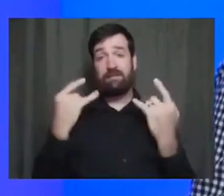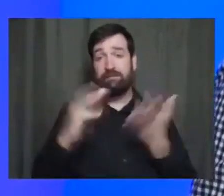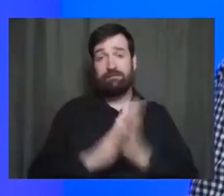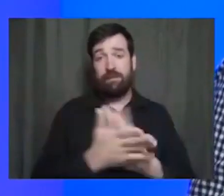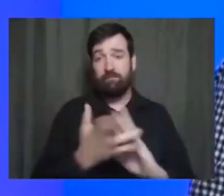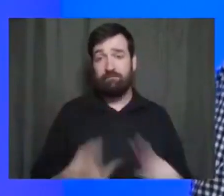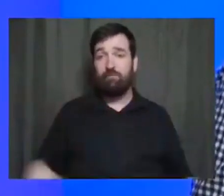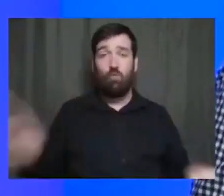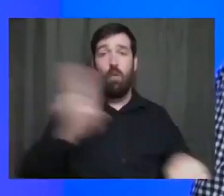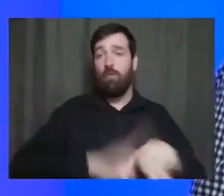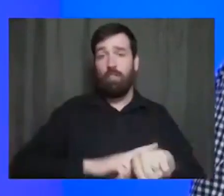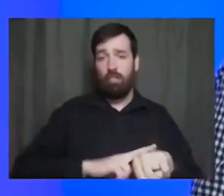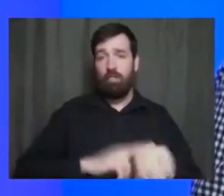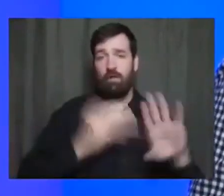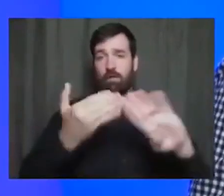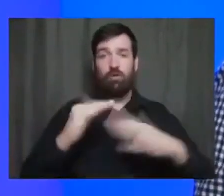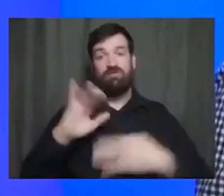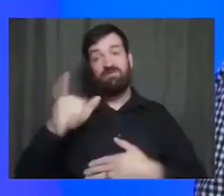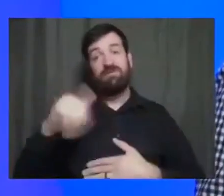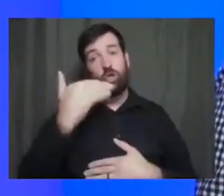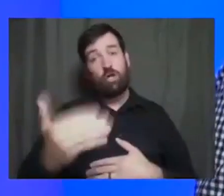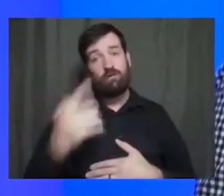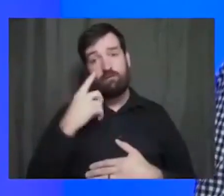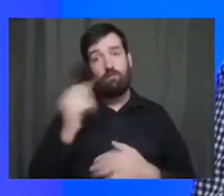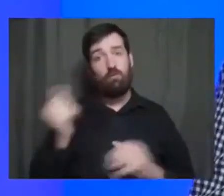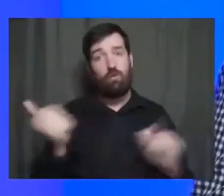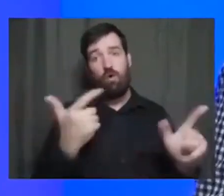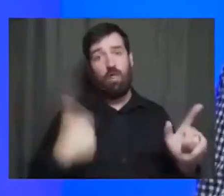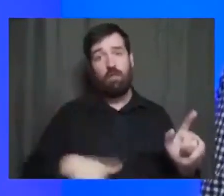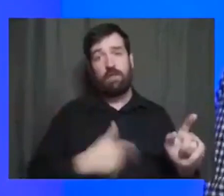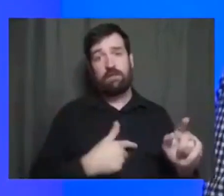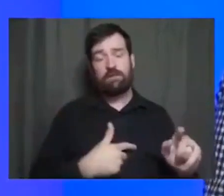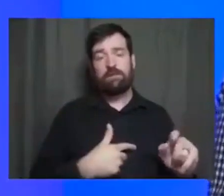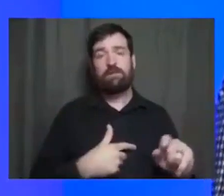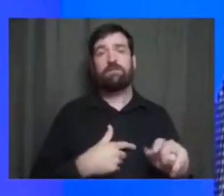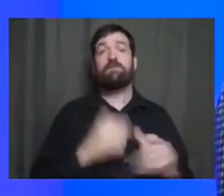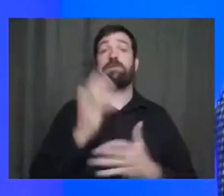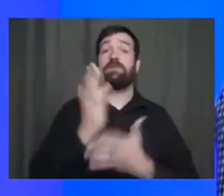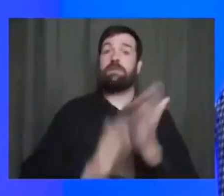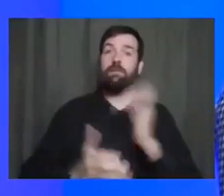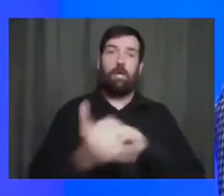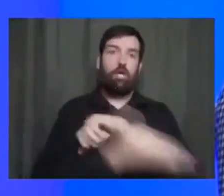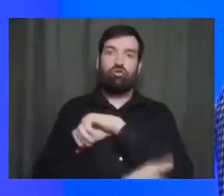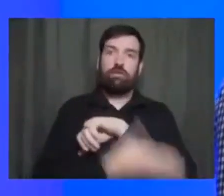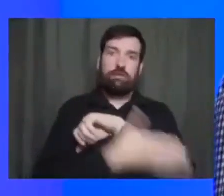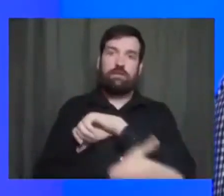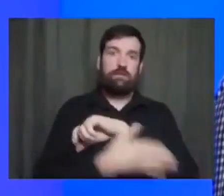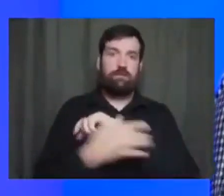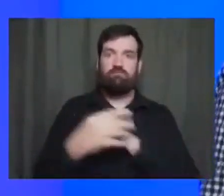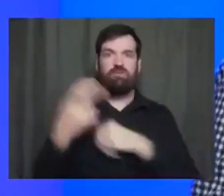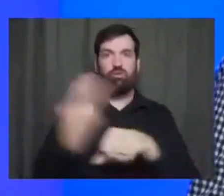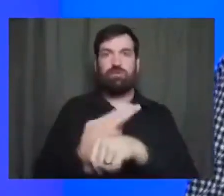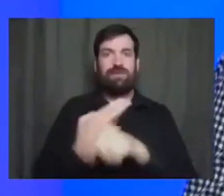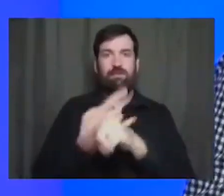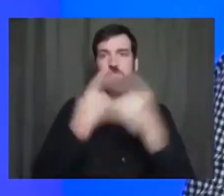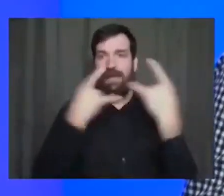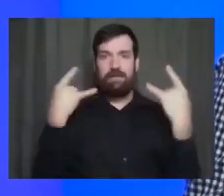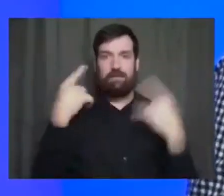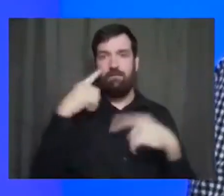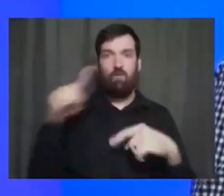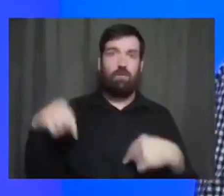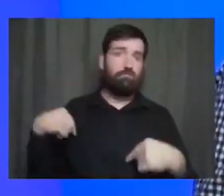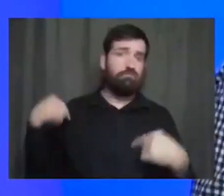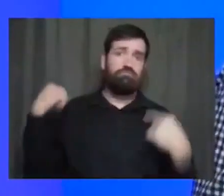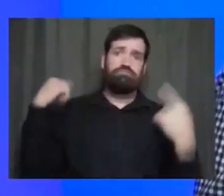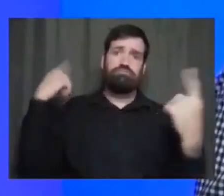now, which I think is a good thing for all of us. There are countries that have used masks for decades, irrespective of a pandemic.